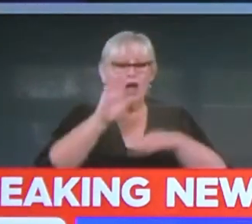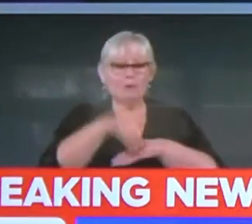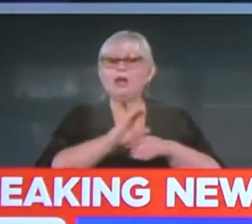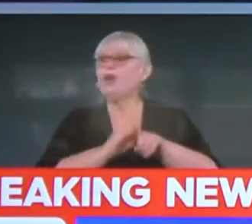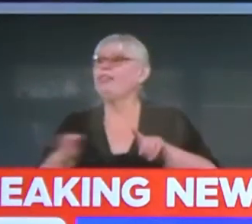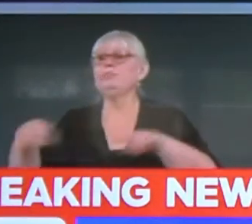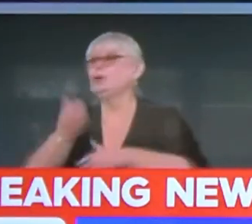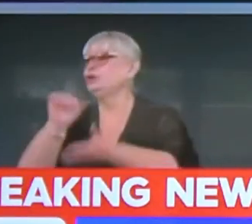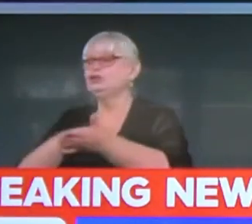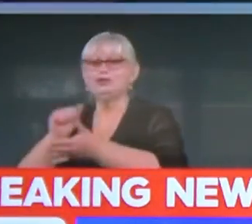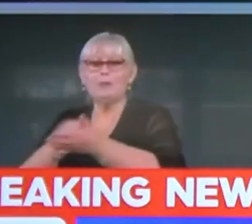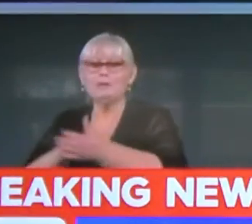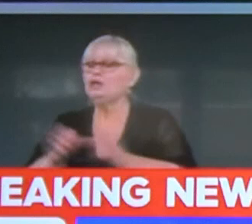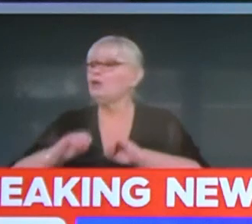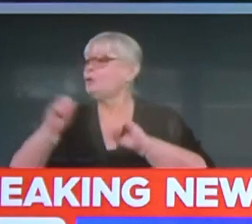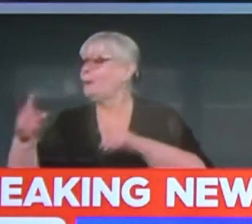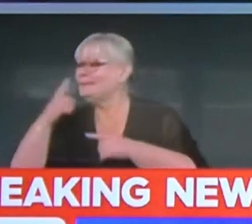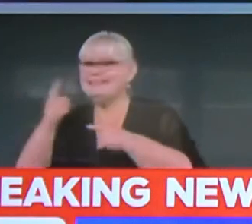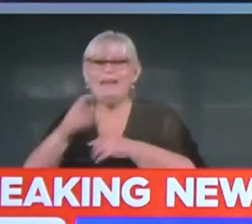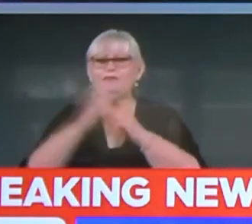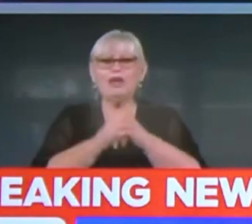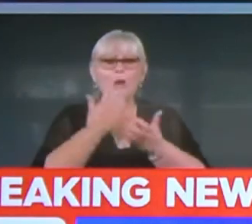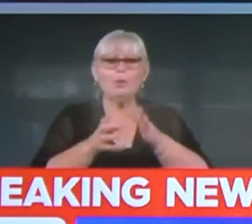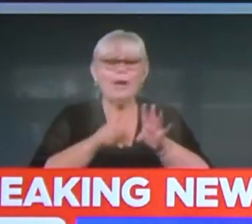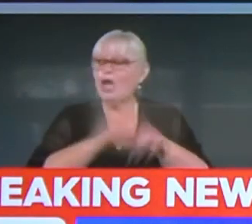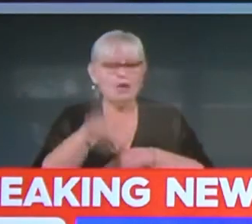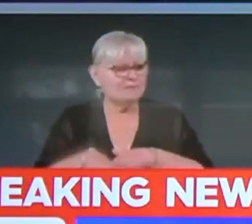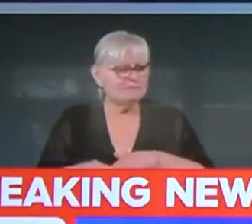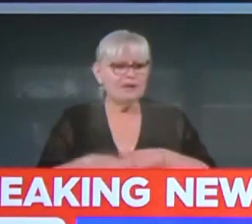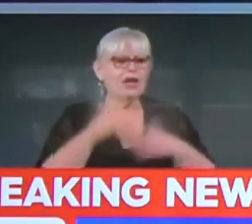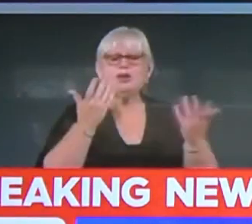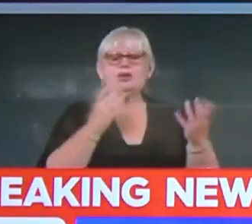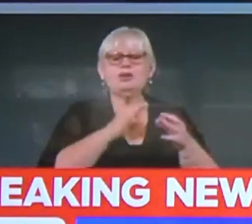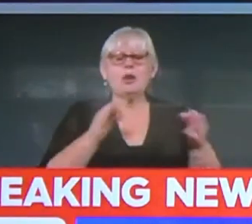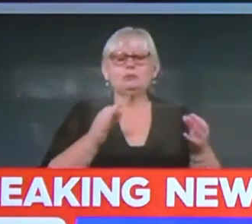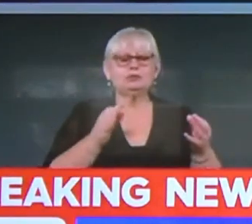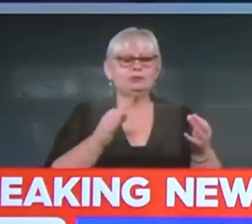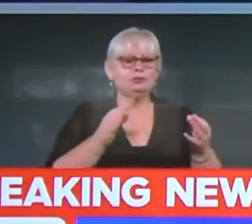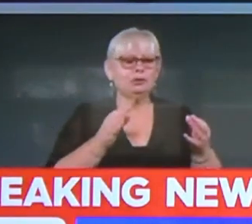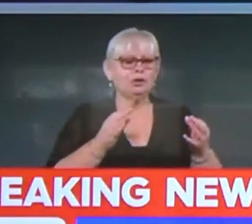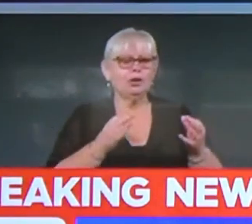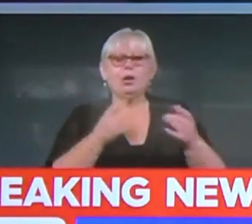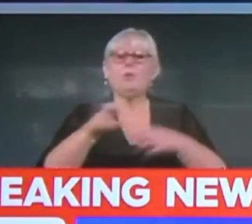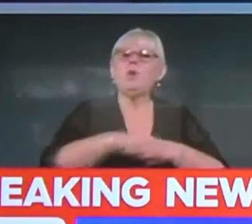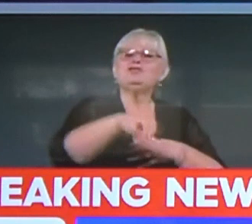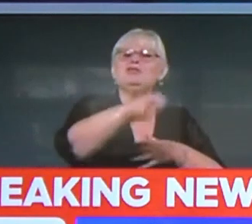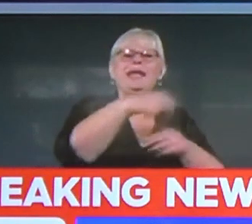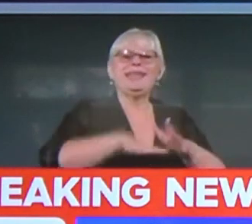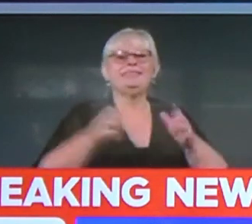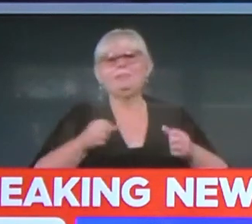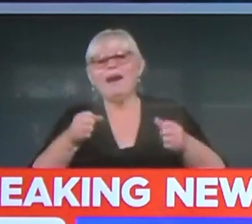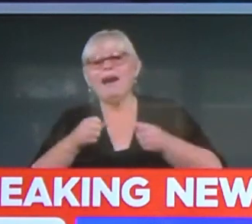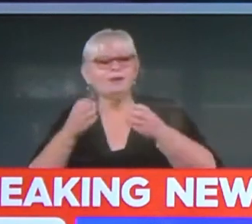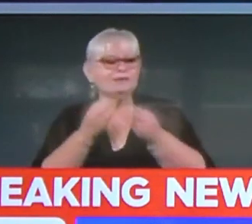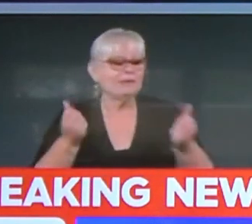by the shops, not to pop in and see a friend on the way home, and not to go for a wander around the park. You